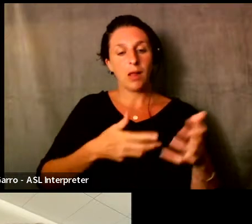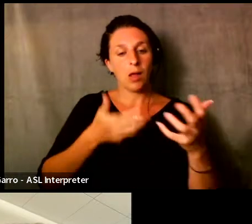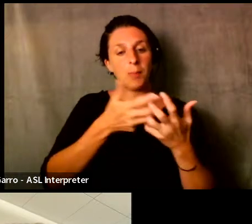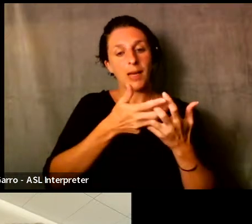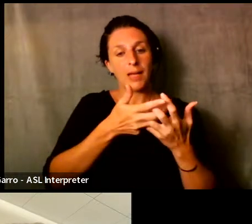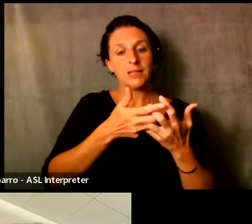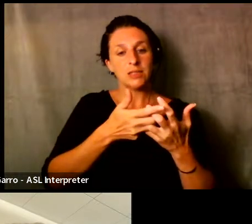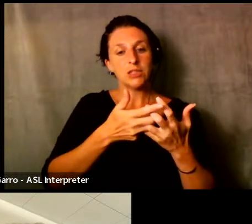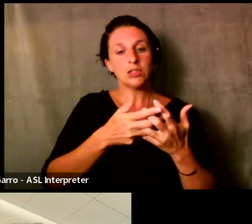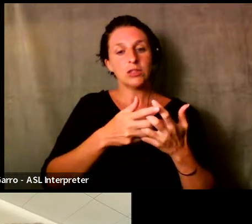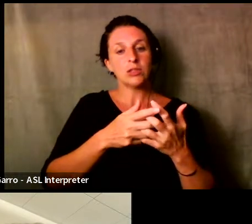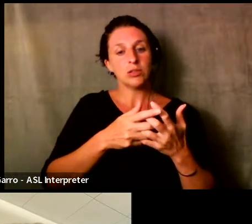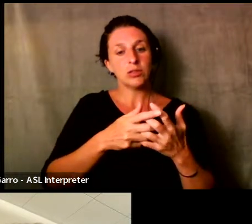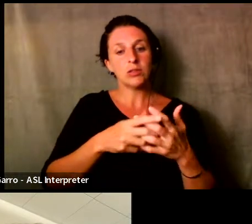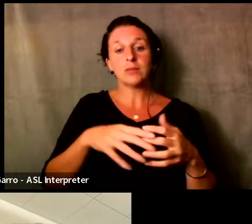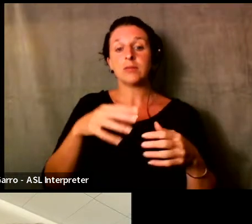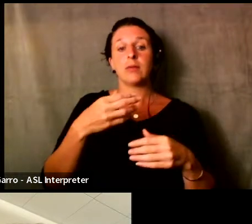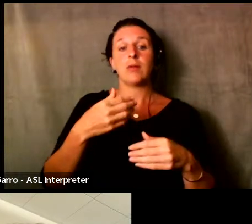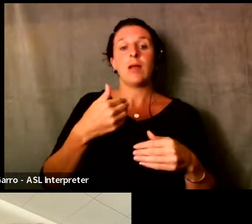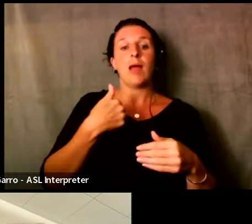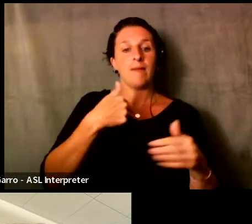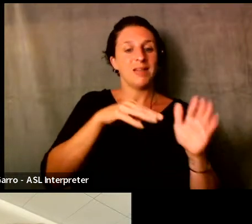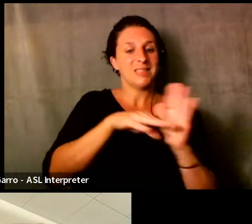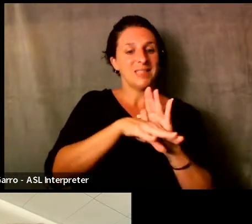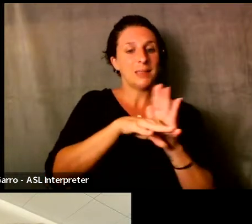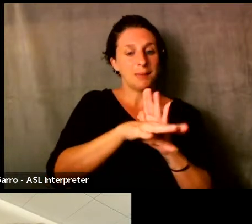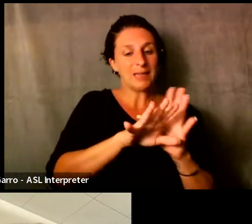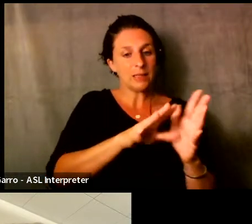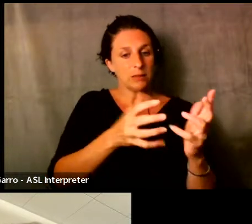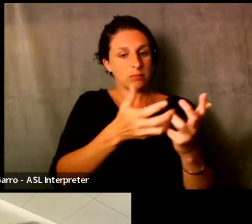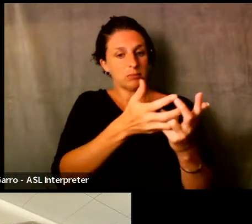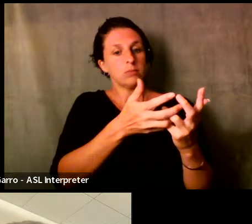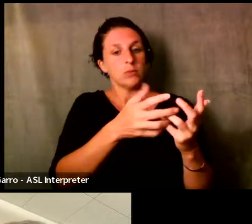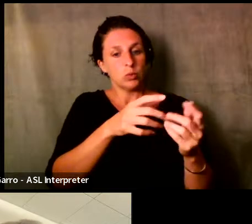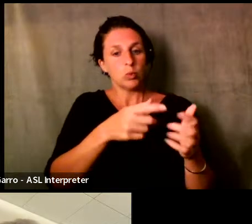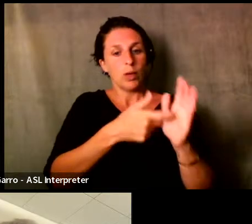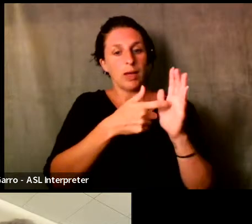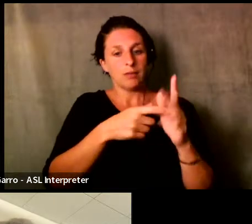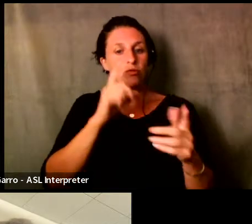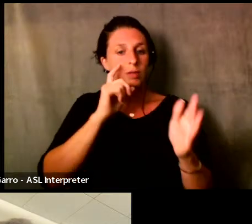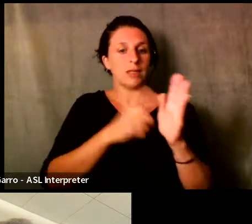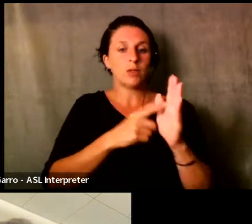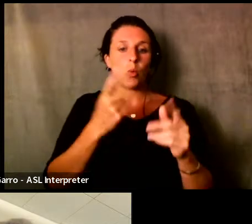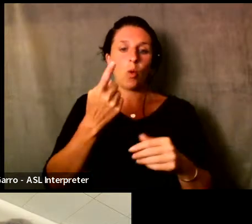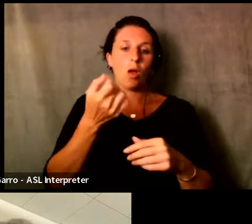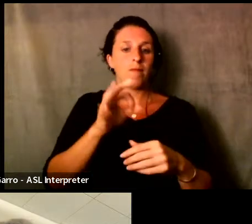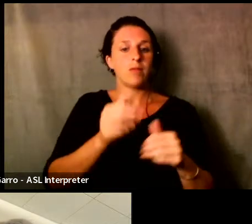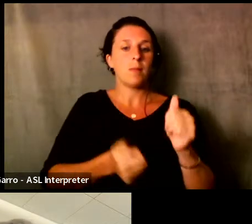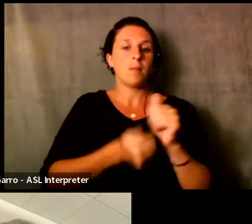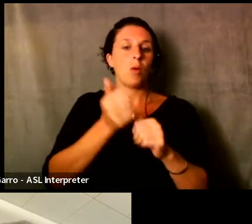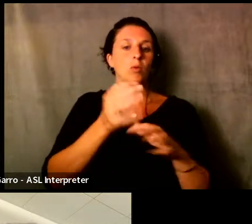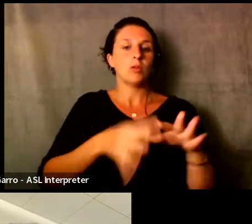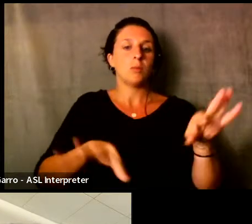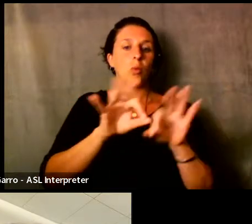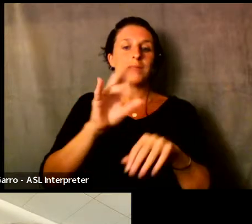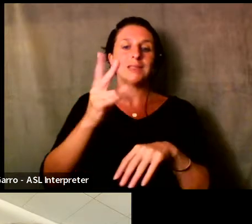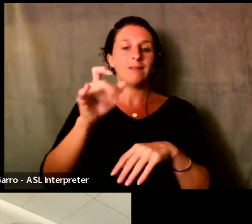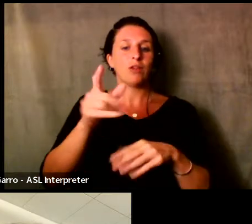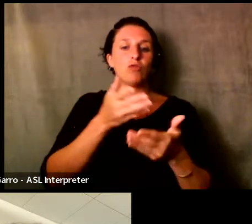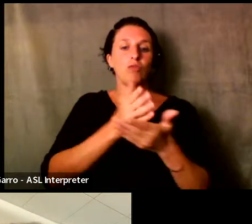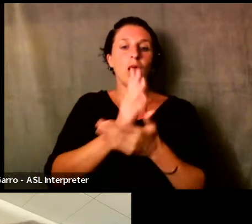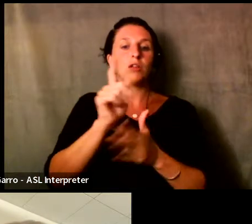meet accessibility requirements, and is recognized as one of the most important civil rights laws in history.